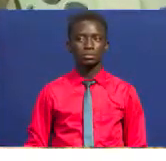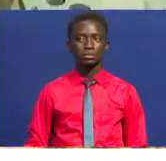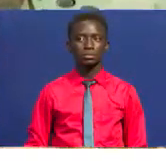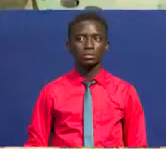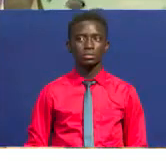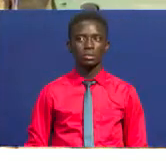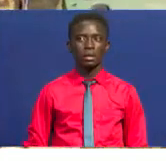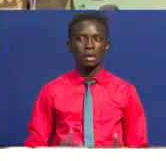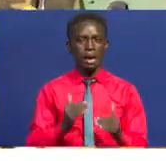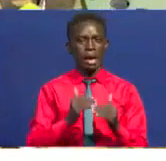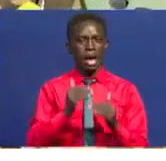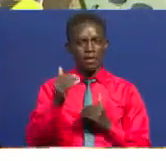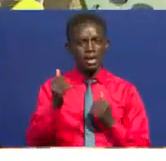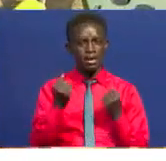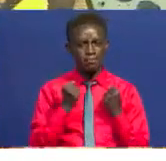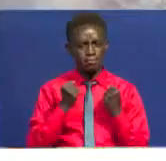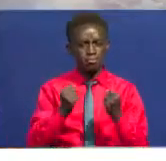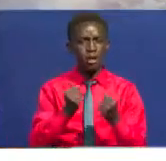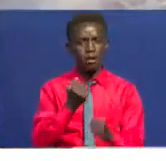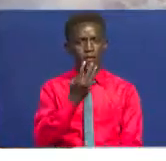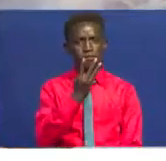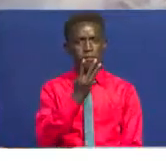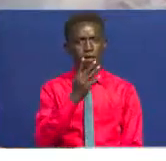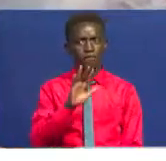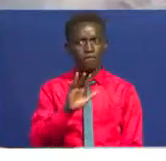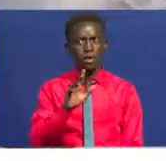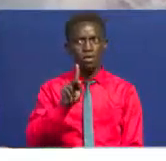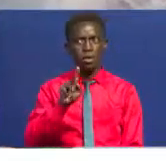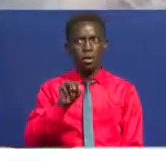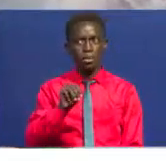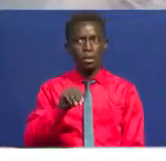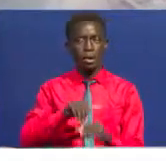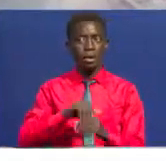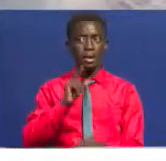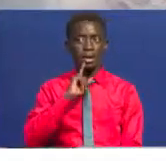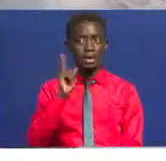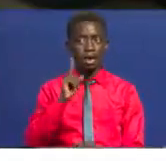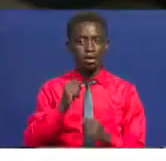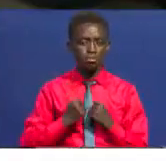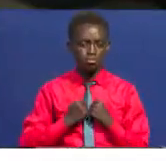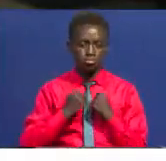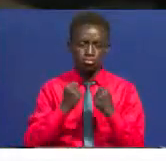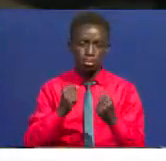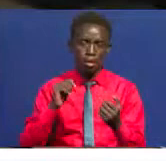After driving for 45 kilometers from Nairobi, we arrive at Kelvin's garage in Thika town.